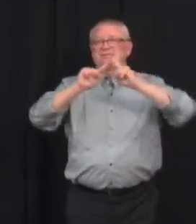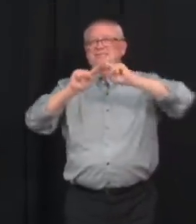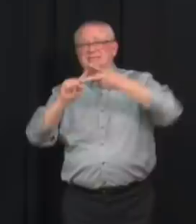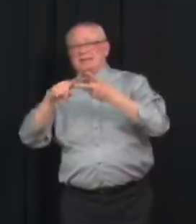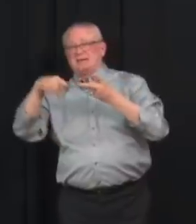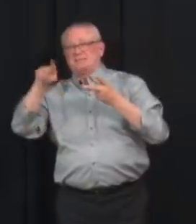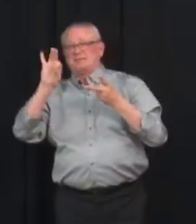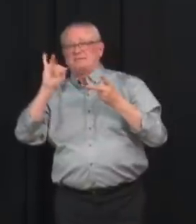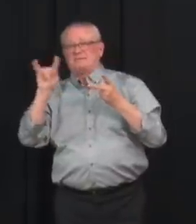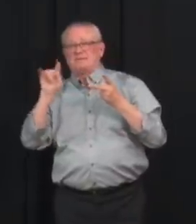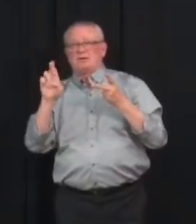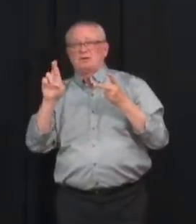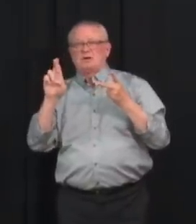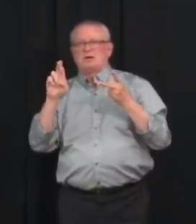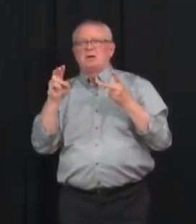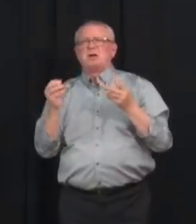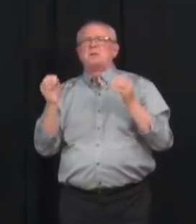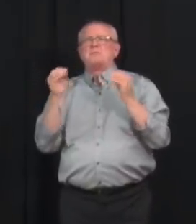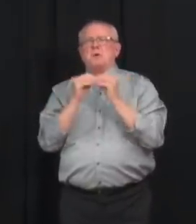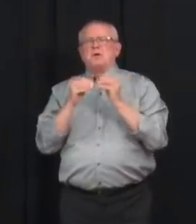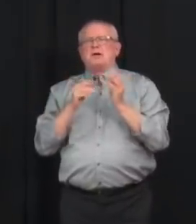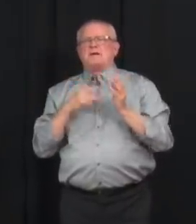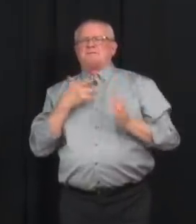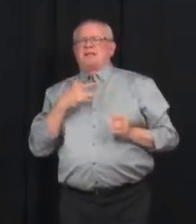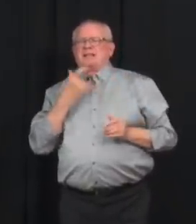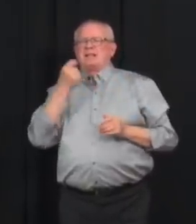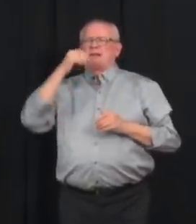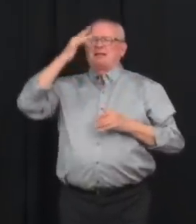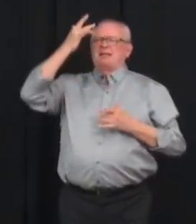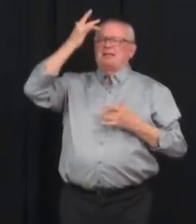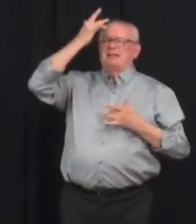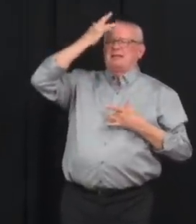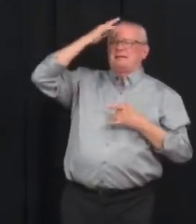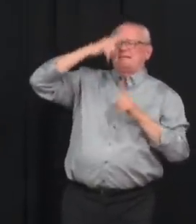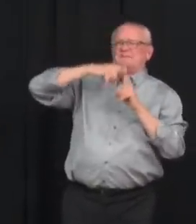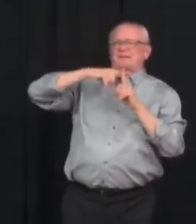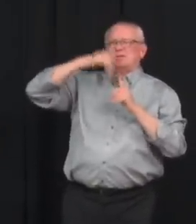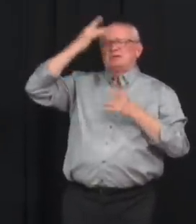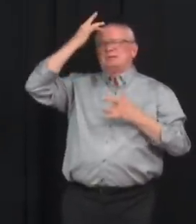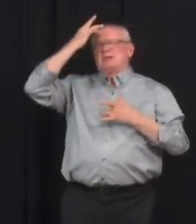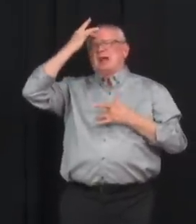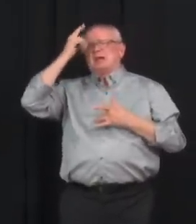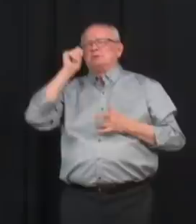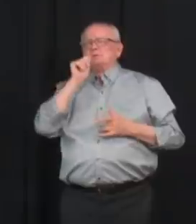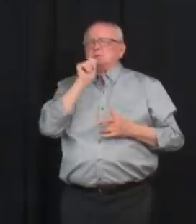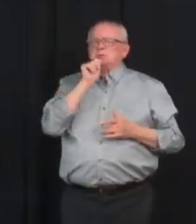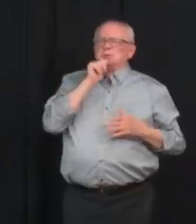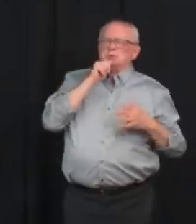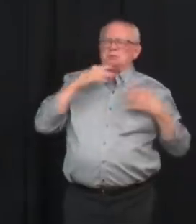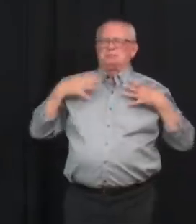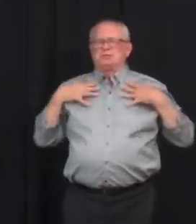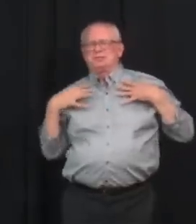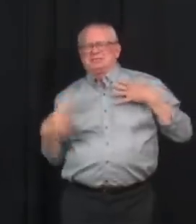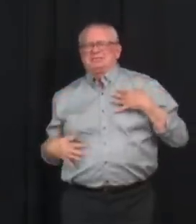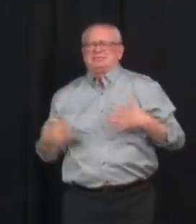and aches than those who received two doses of AstraZeneca vaccine. Most symptoms